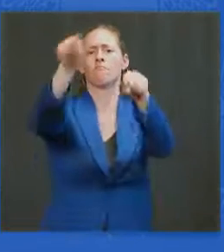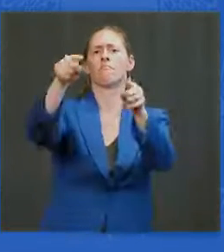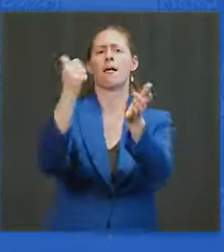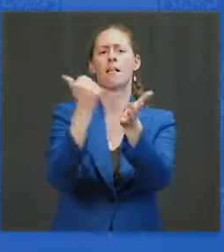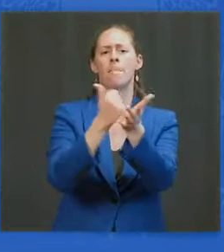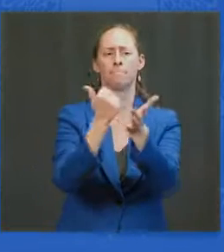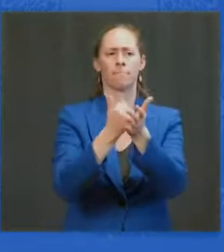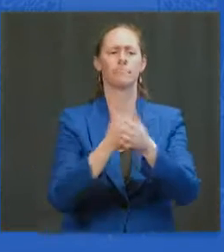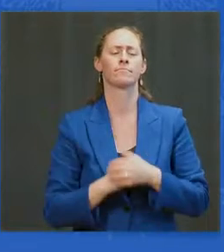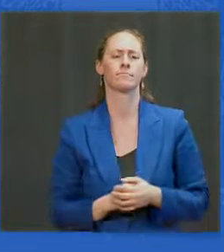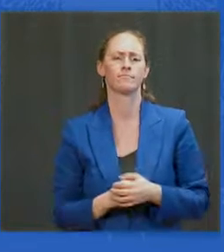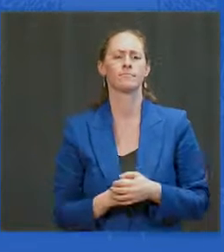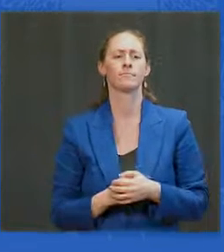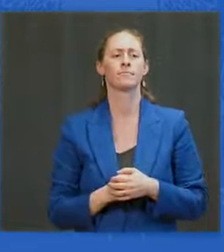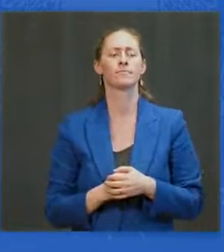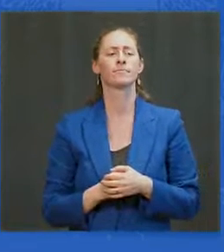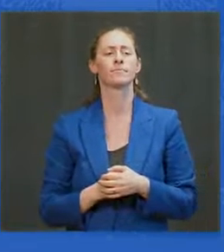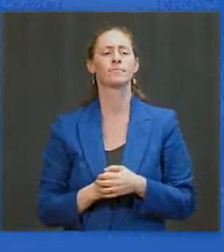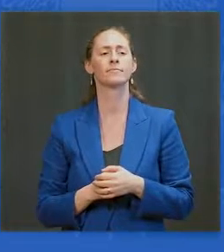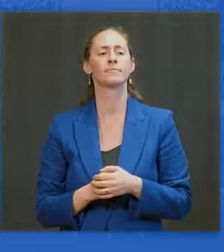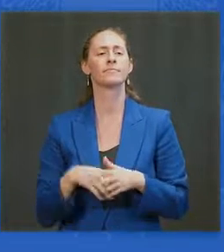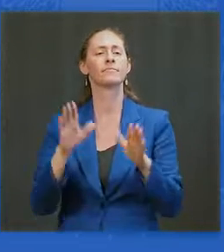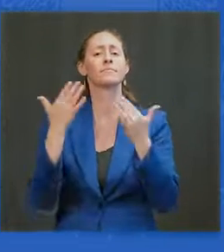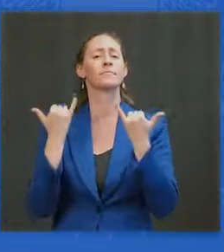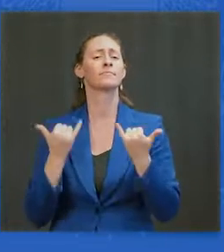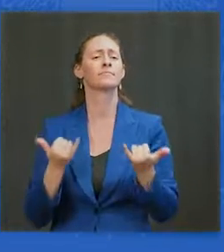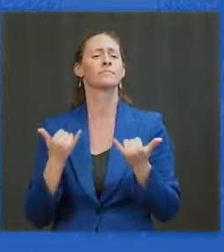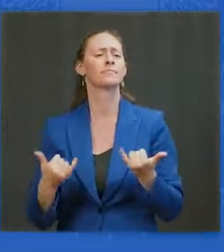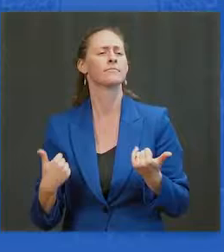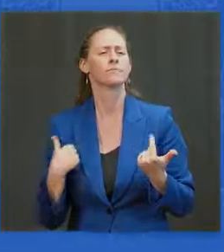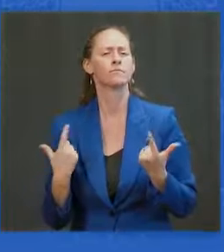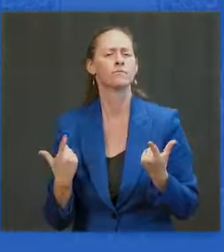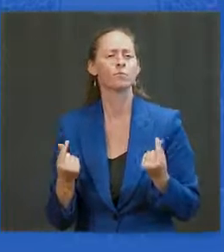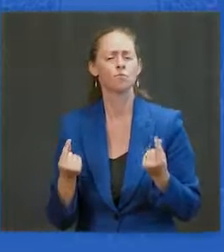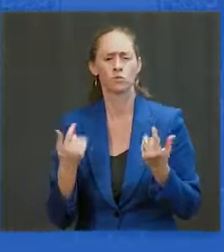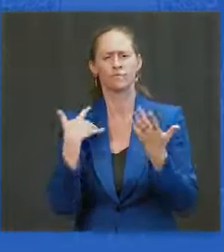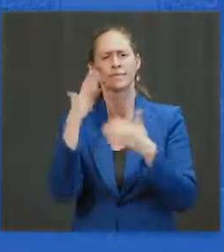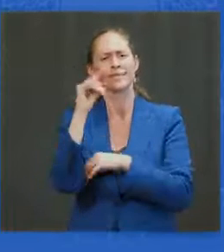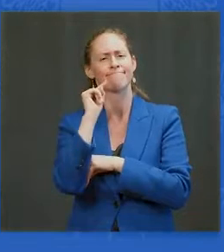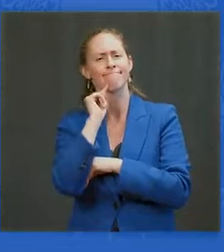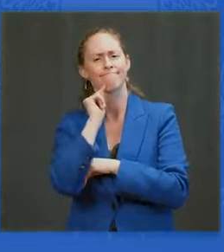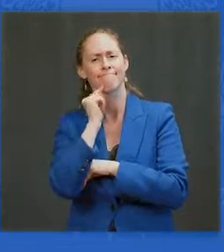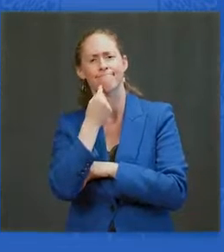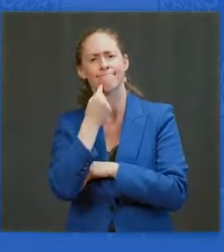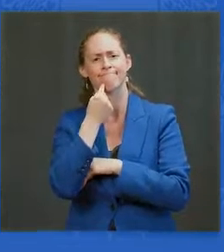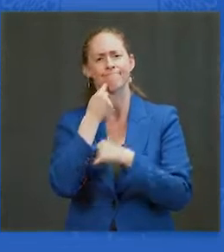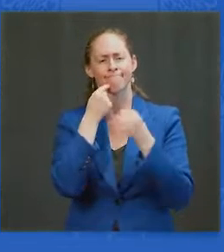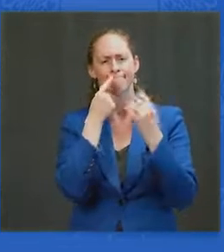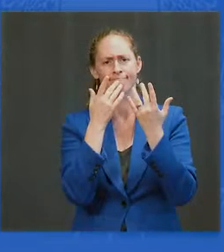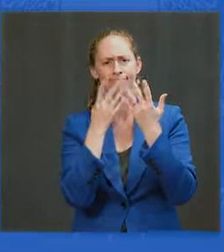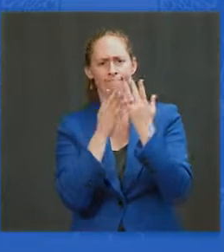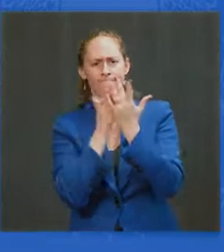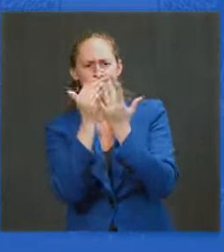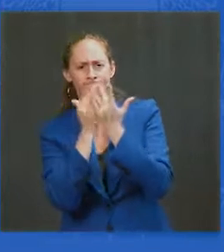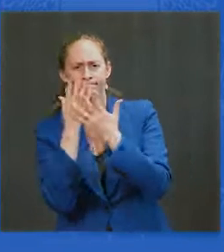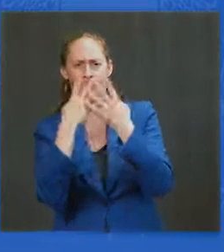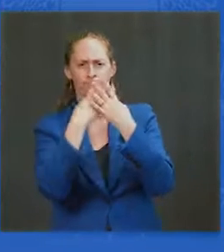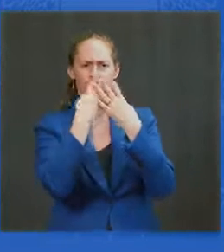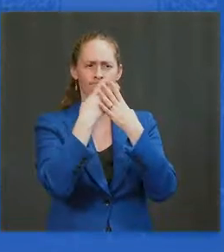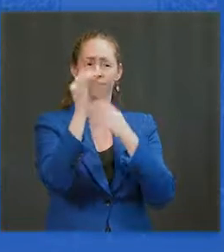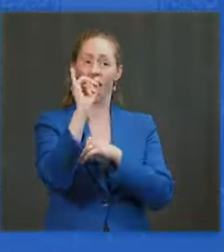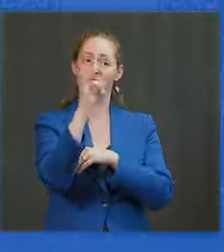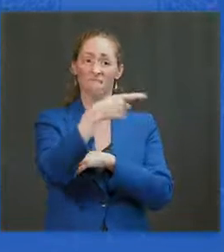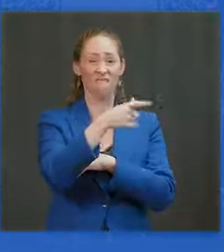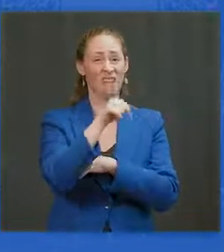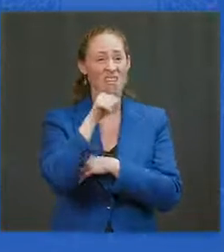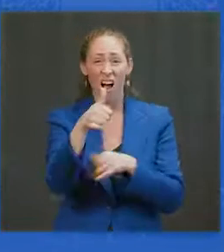security screening in the intermediate stops they're making for anyone who is not a U.S. citizen or a lawful permanent resident